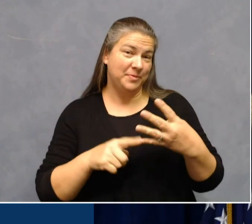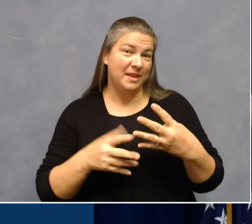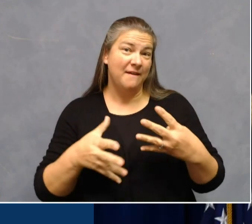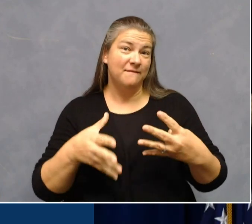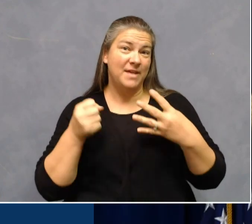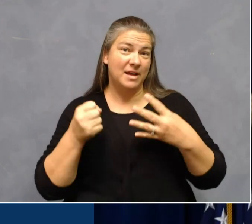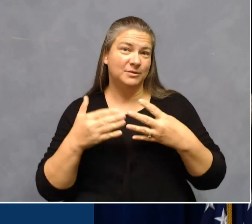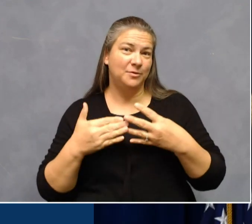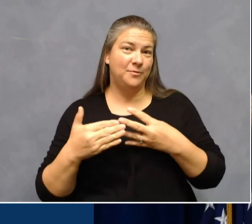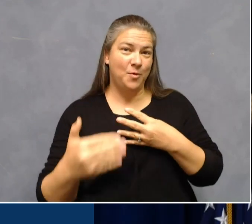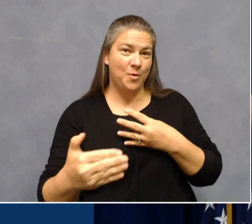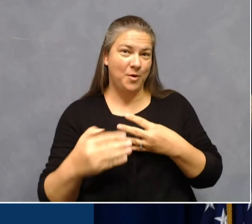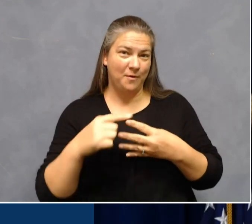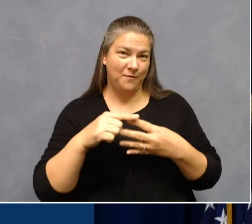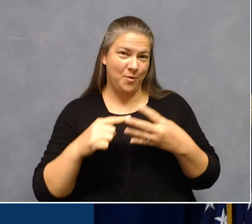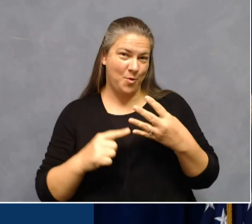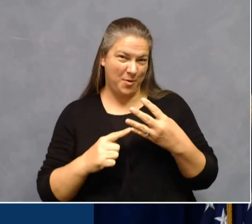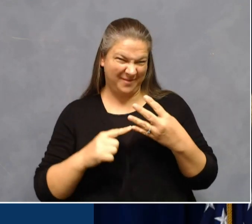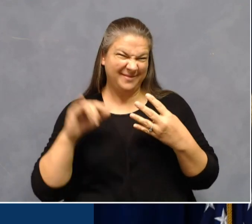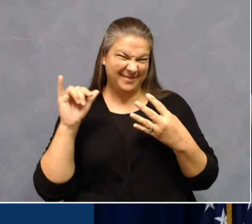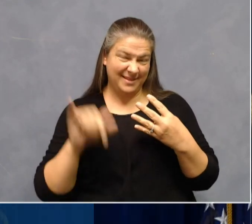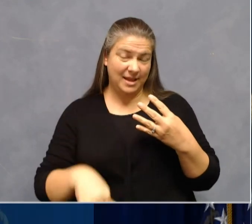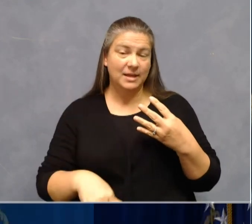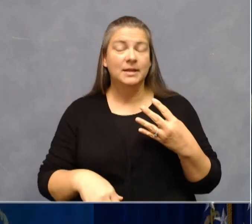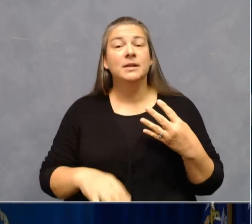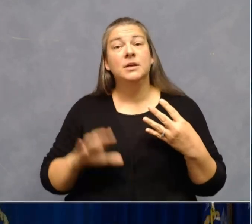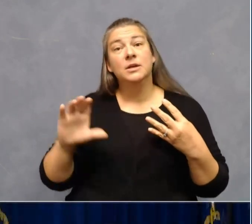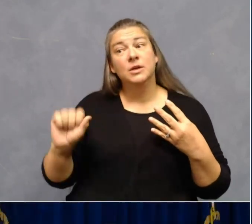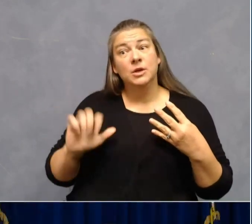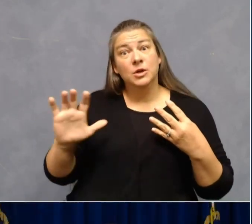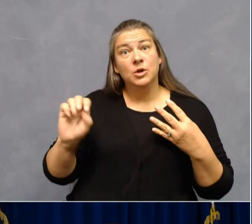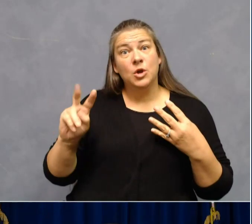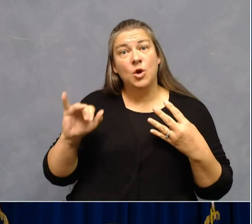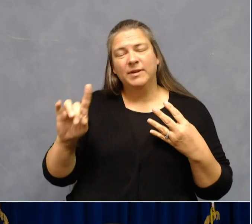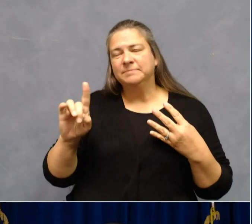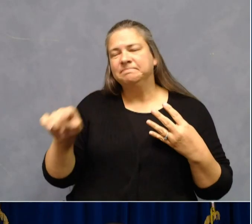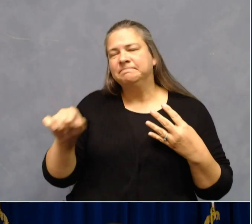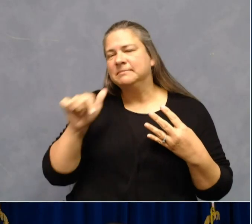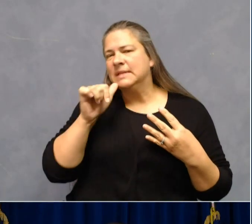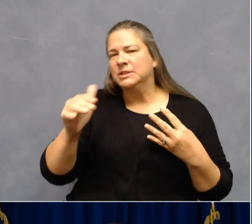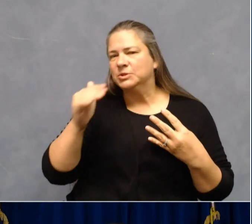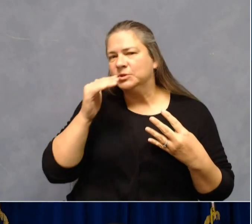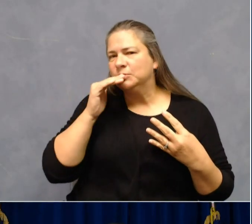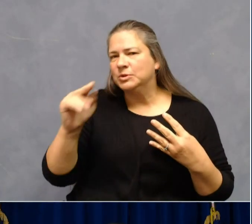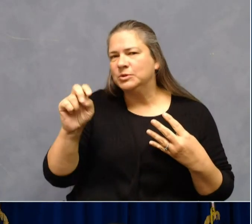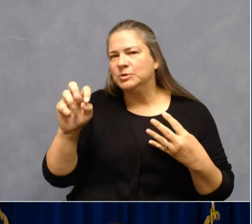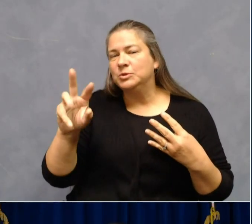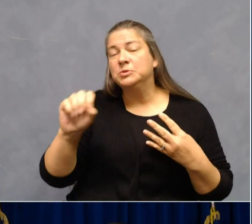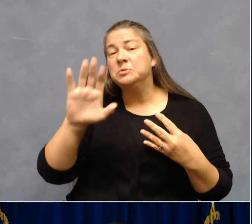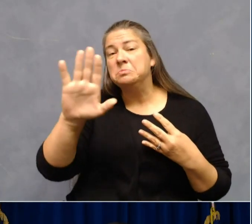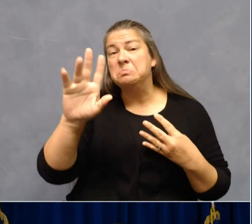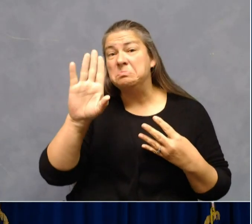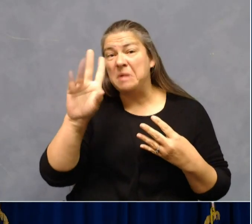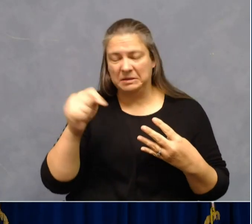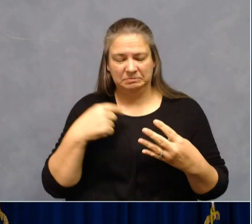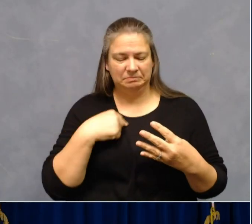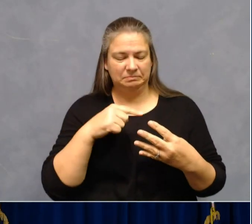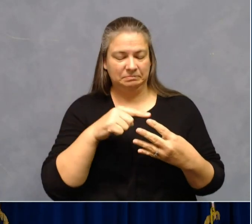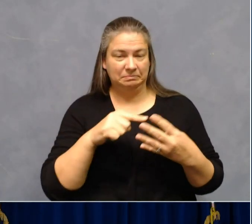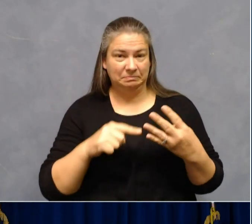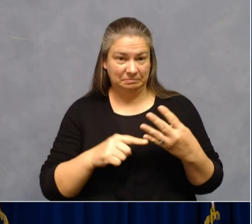COVID report is not good news. But one of the most exciting Fast Four at